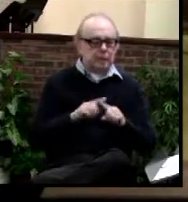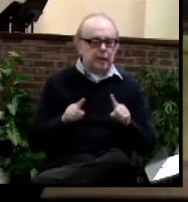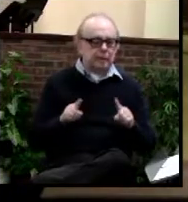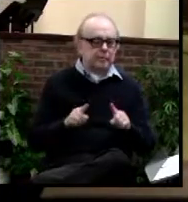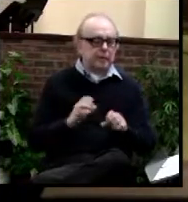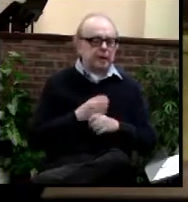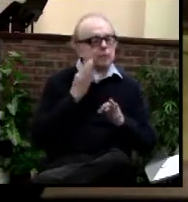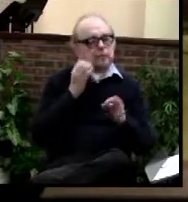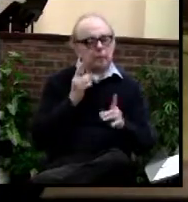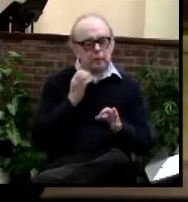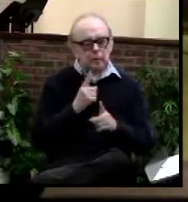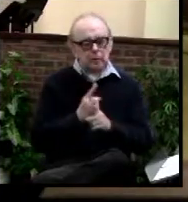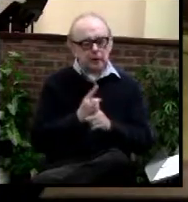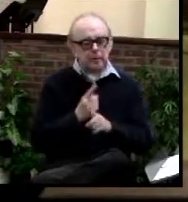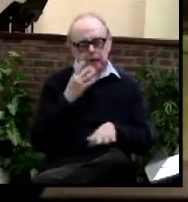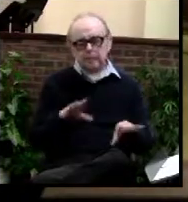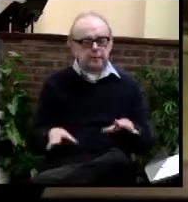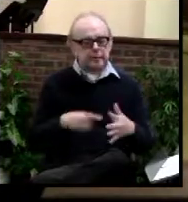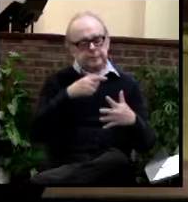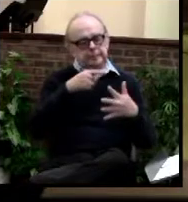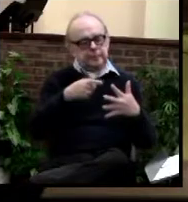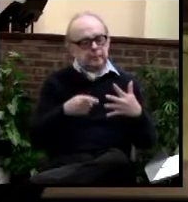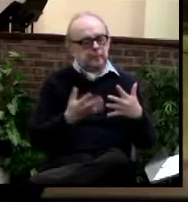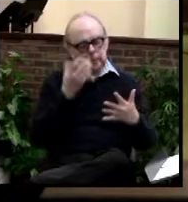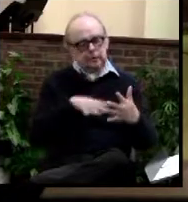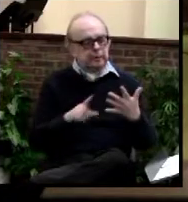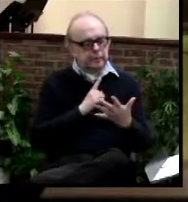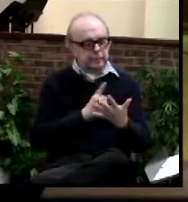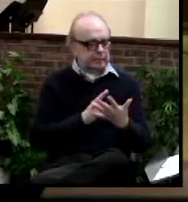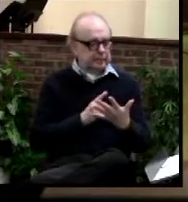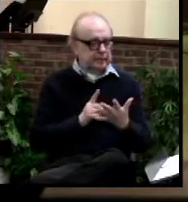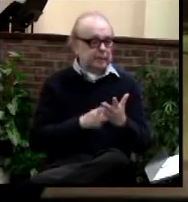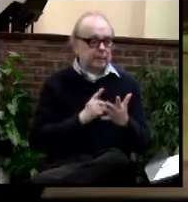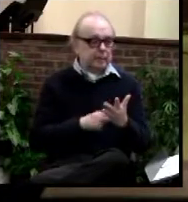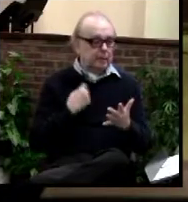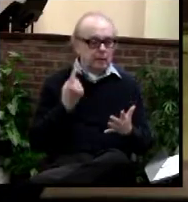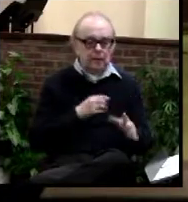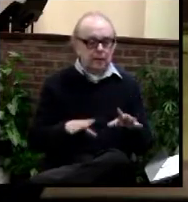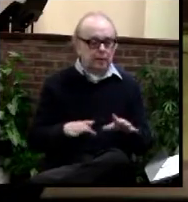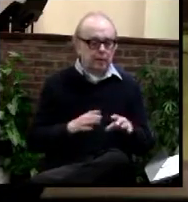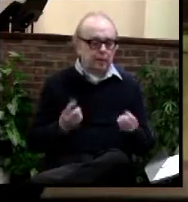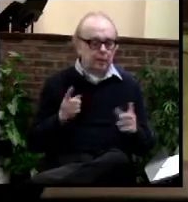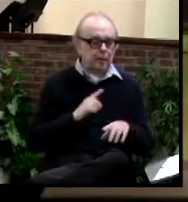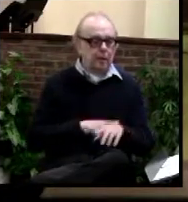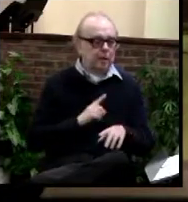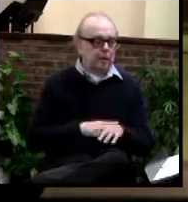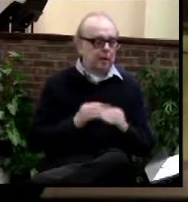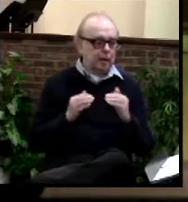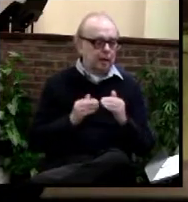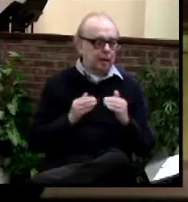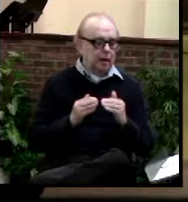justify why we're doing this or try why we're doing that. And sometimes we do this a lot of times, even in